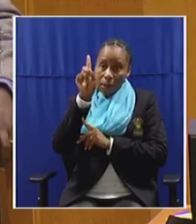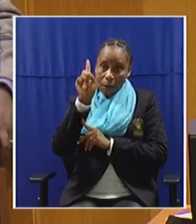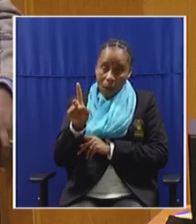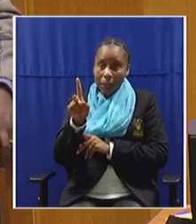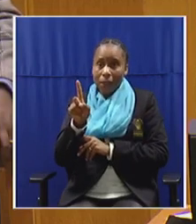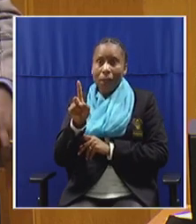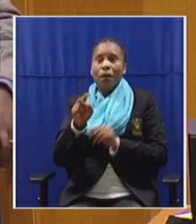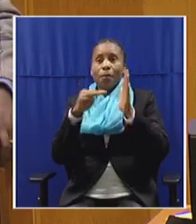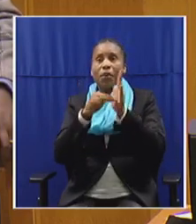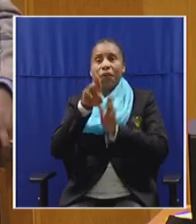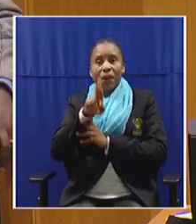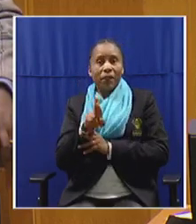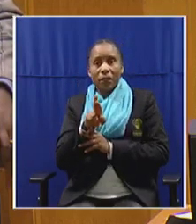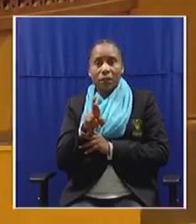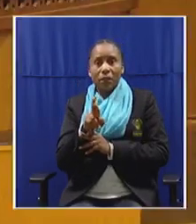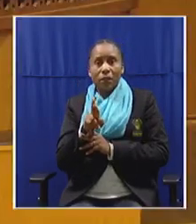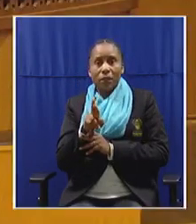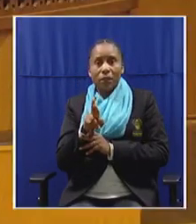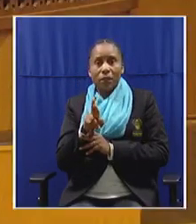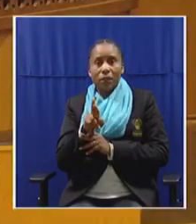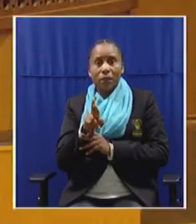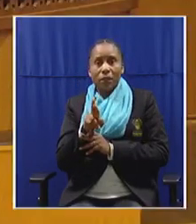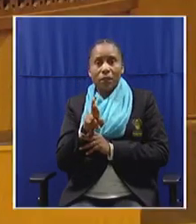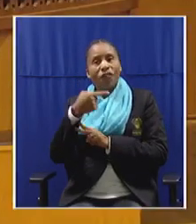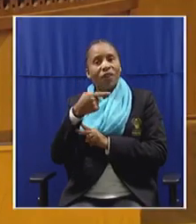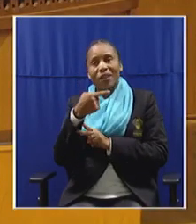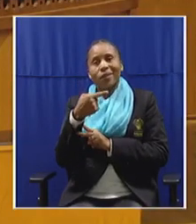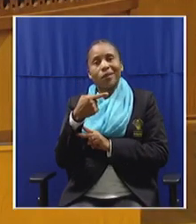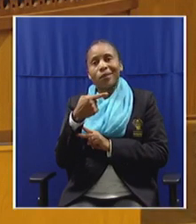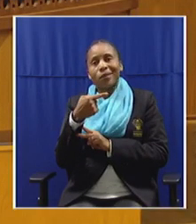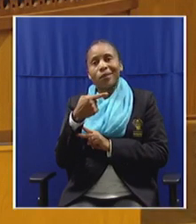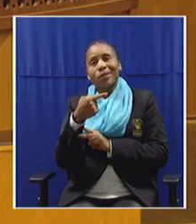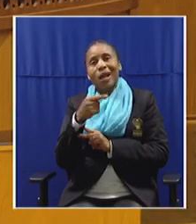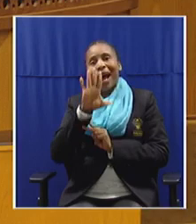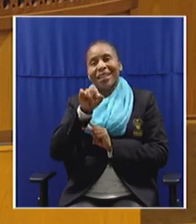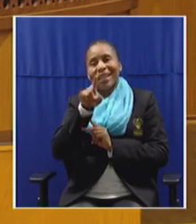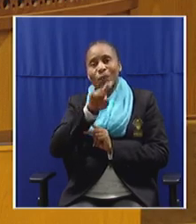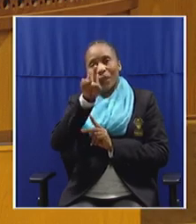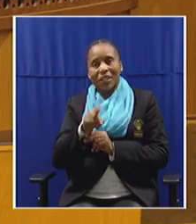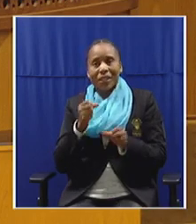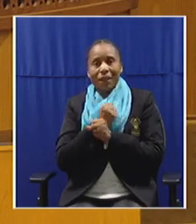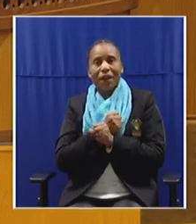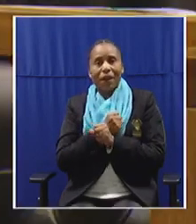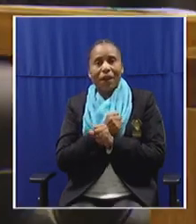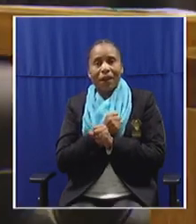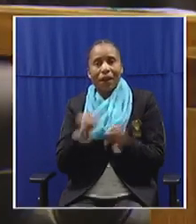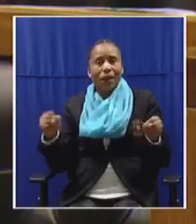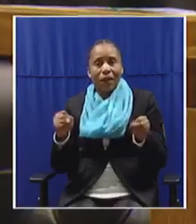Honourable Groenewald didn't ask those questions. The Deputy President is busy replying to that follow-up question. You can now continue, Honourable Deputy President.